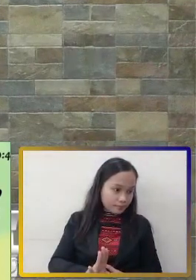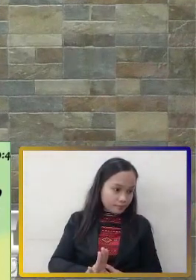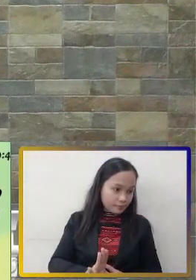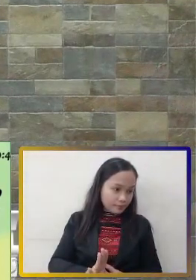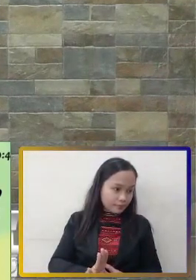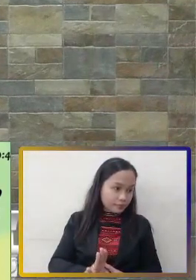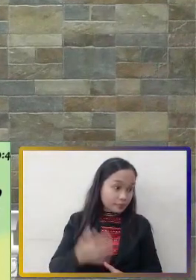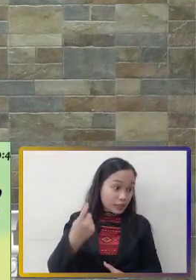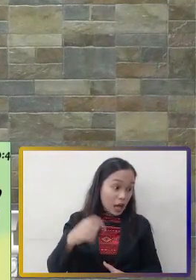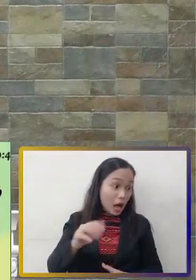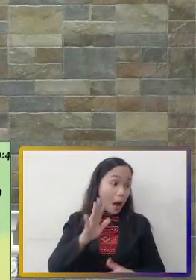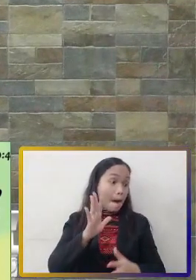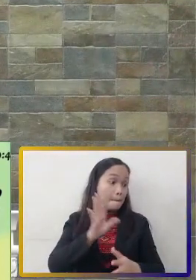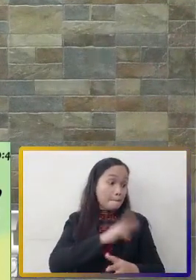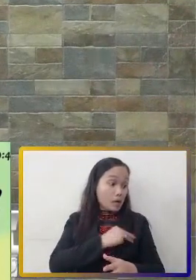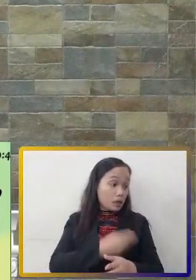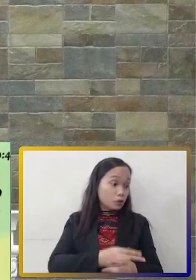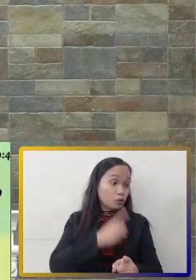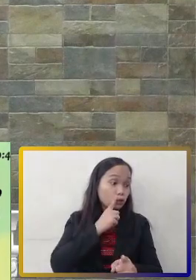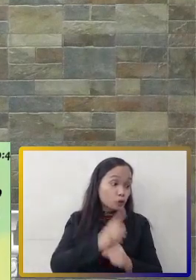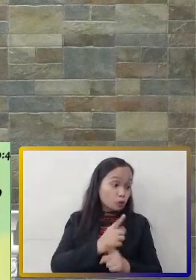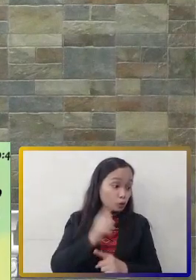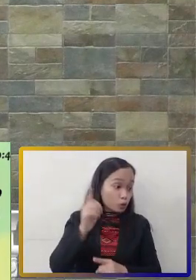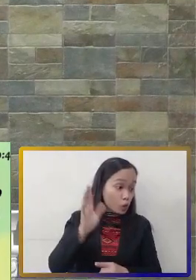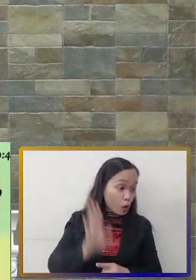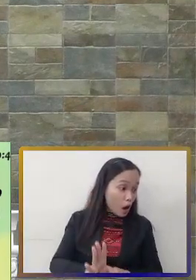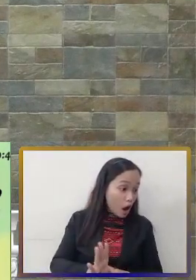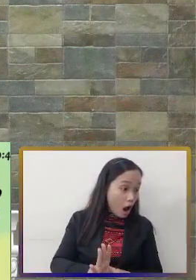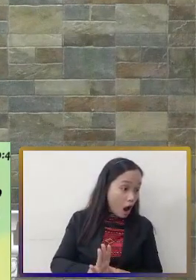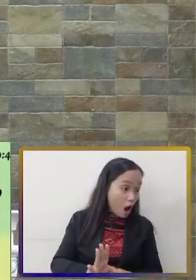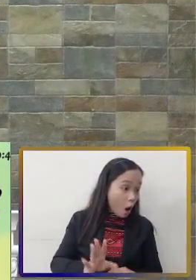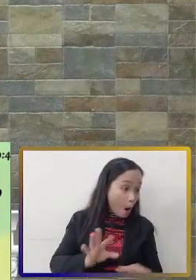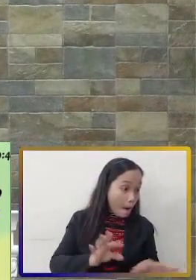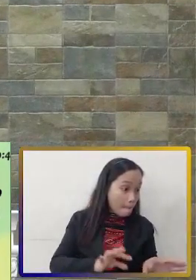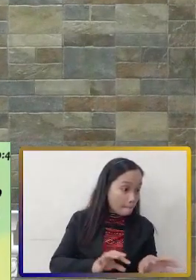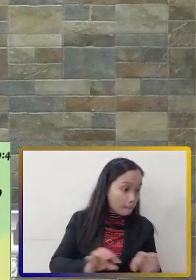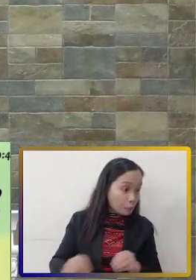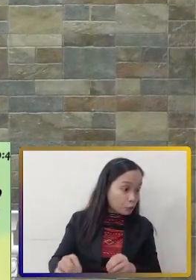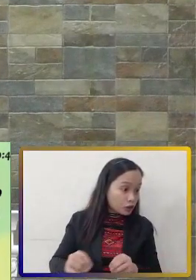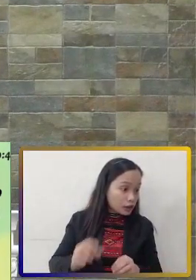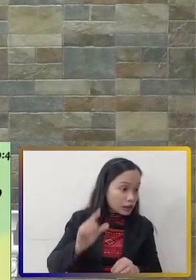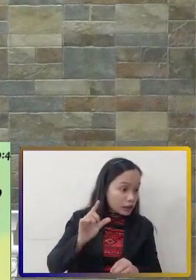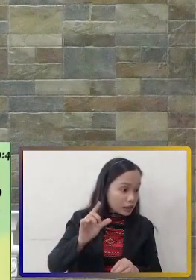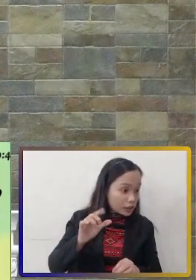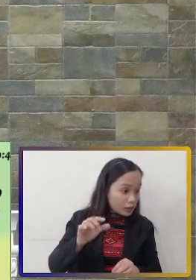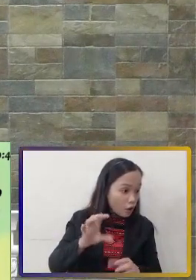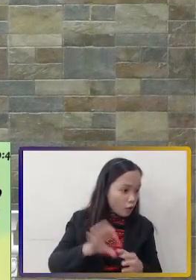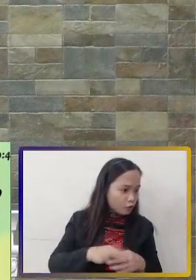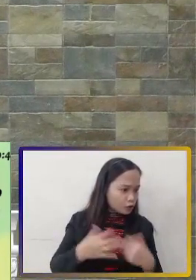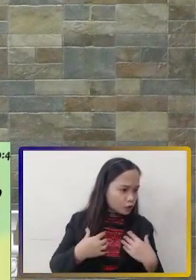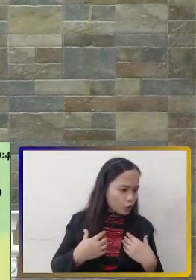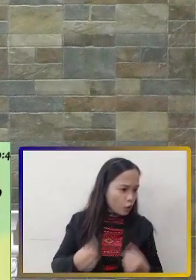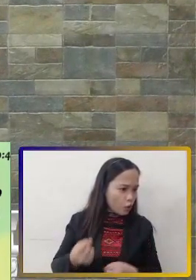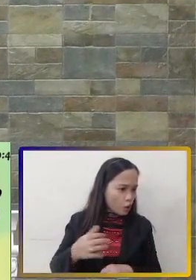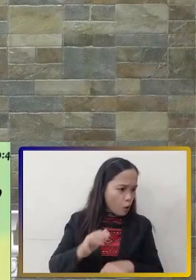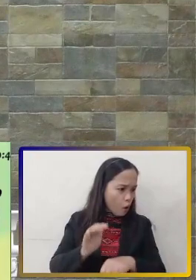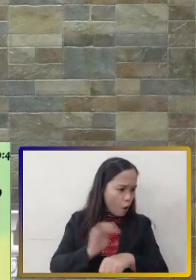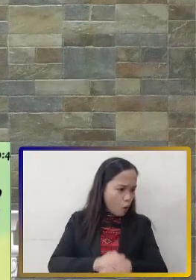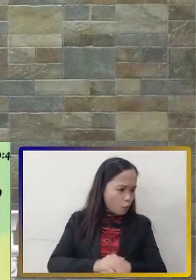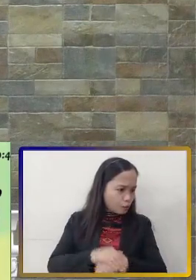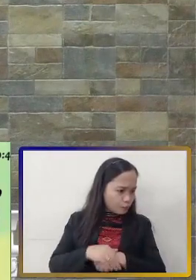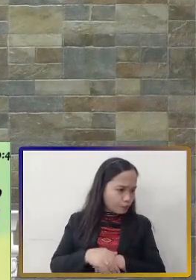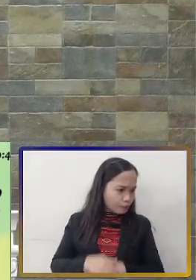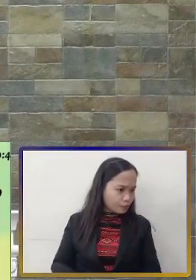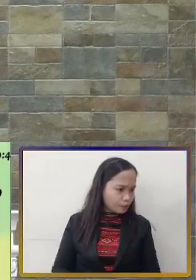mighty through God to the pulling down of strongholds. You see that? Now, if you have